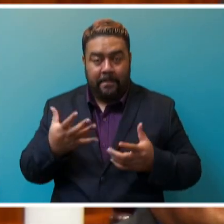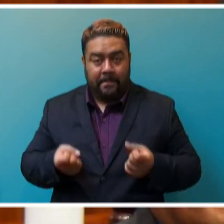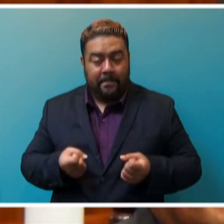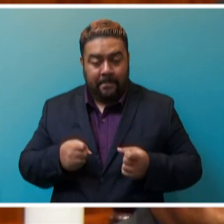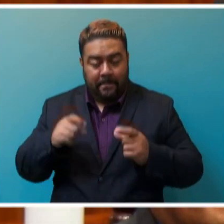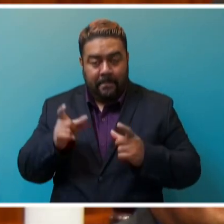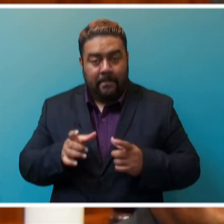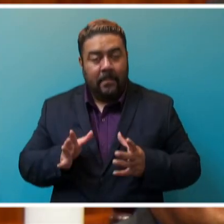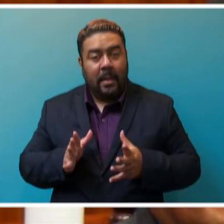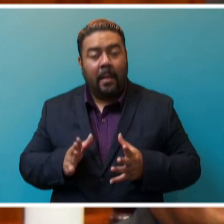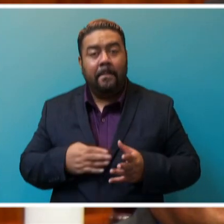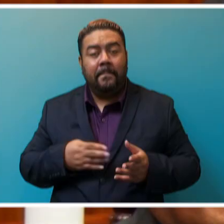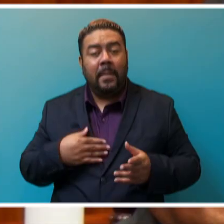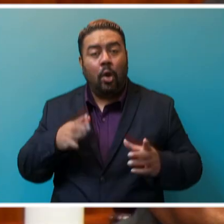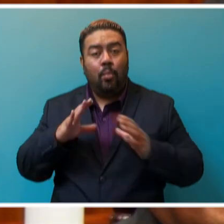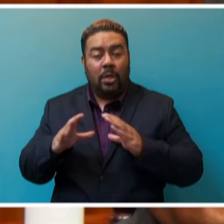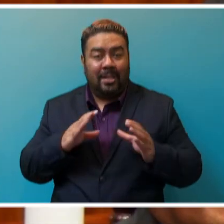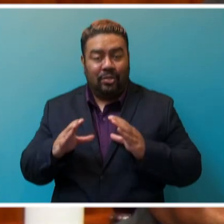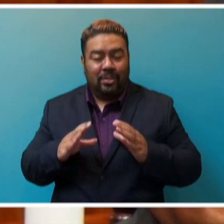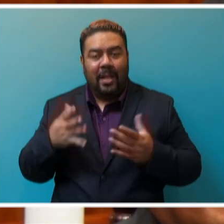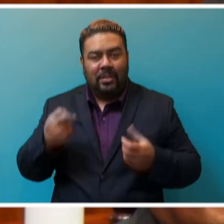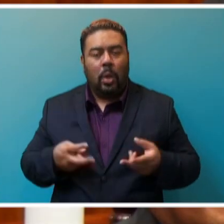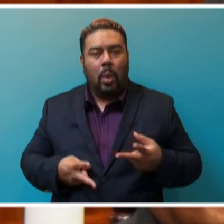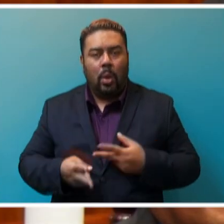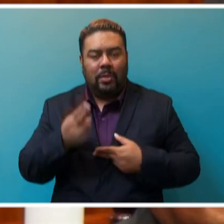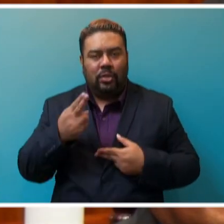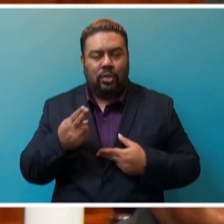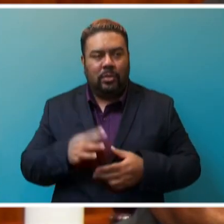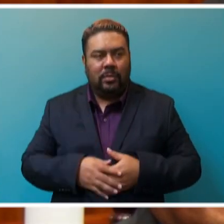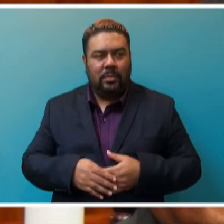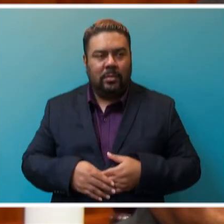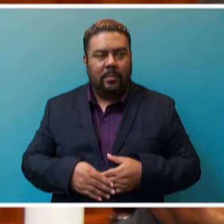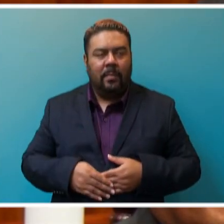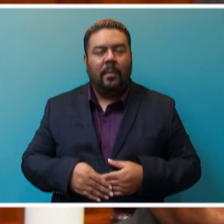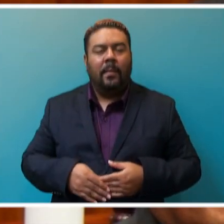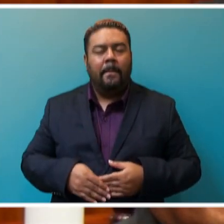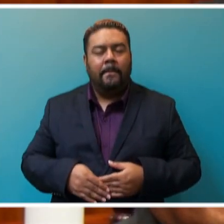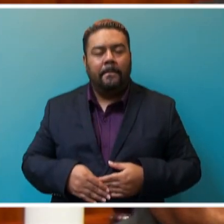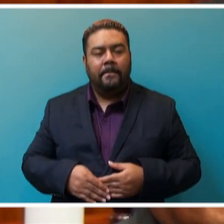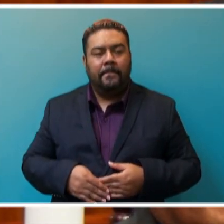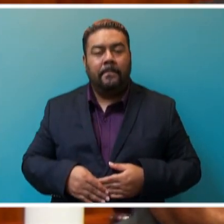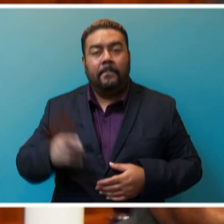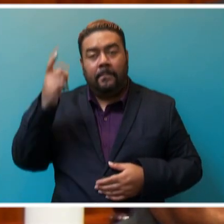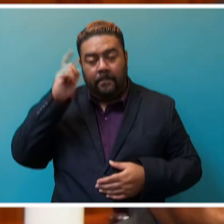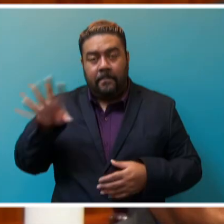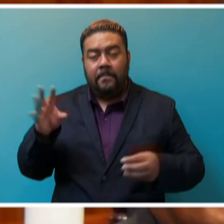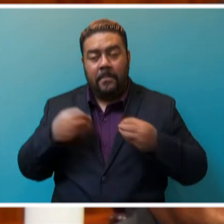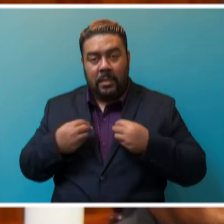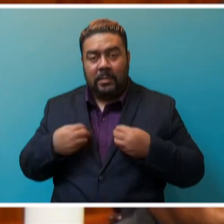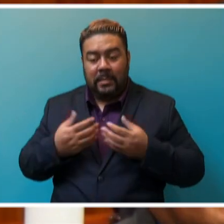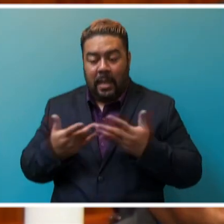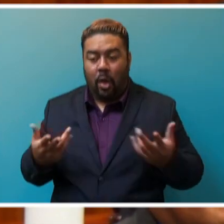Medium Enterprises and Communications, has launched an innovative digital platform called Business Now